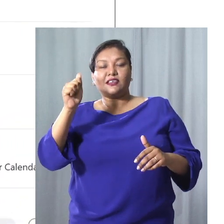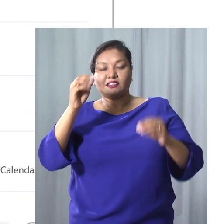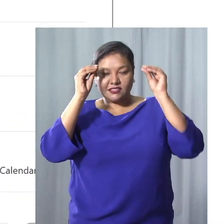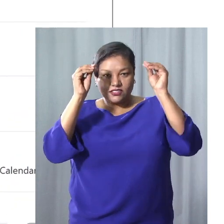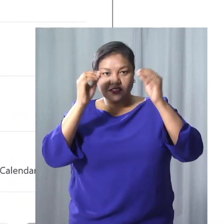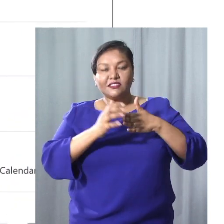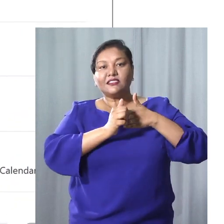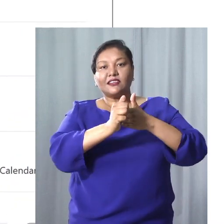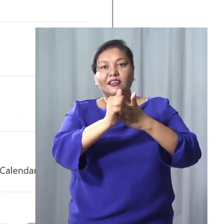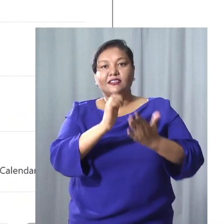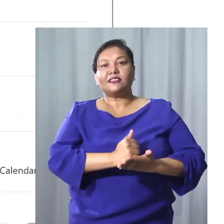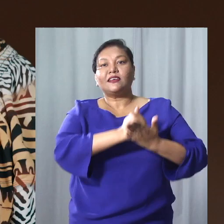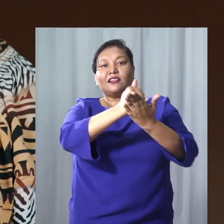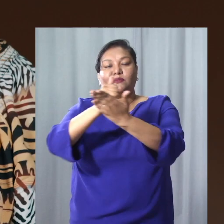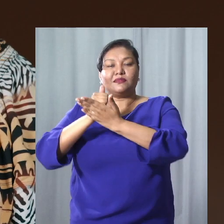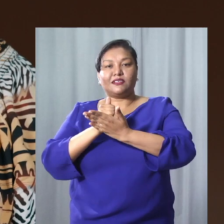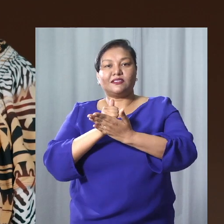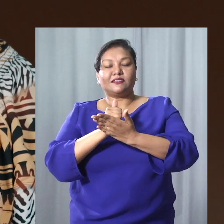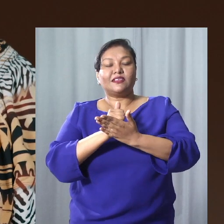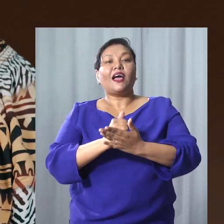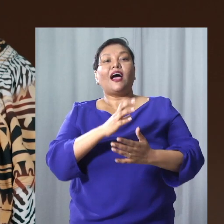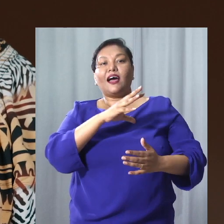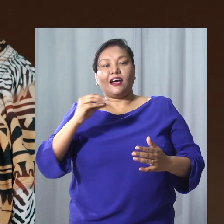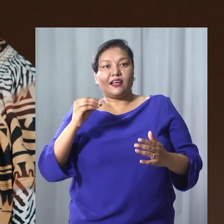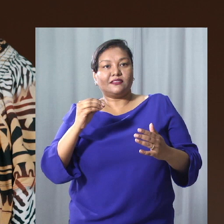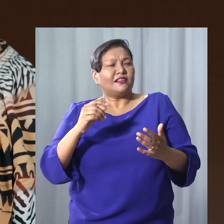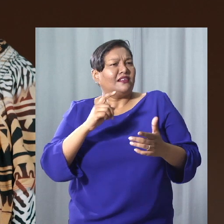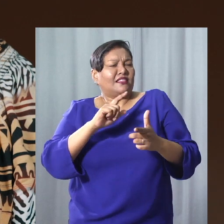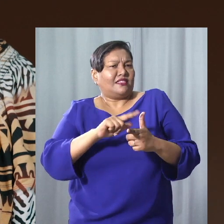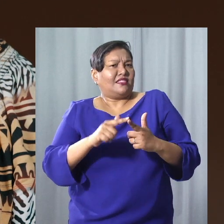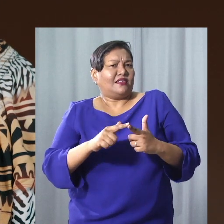us through. And eventually, it was